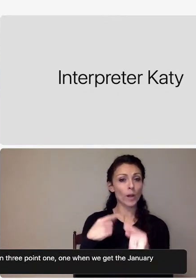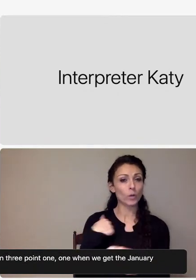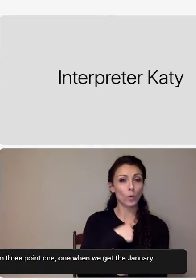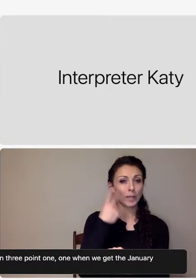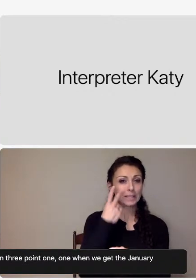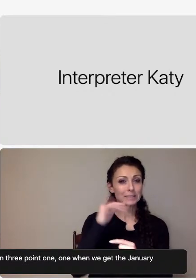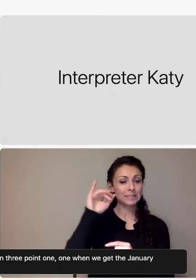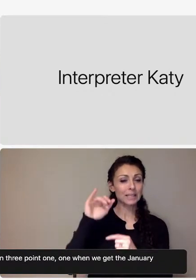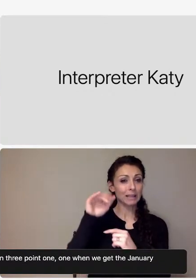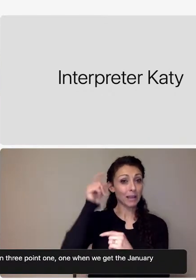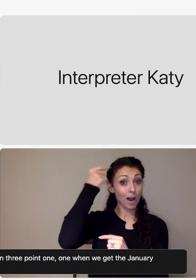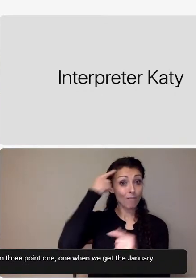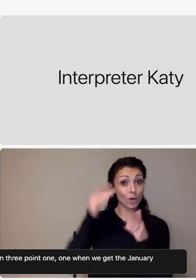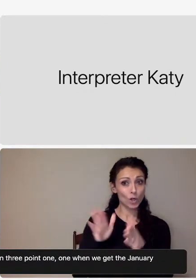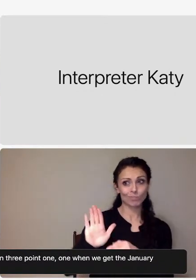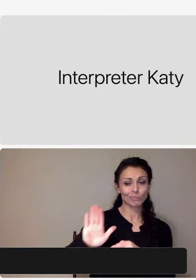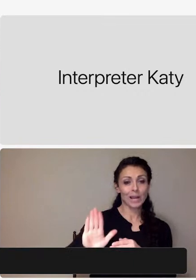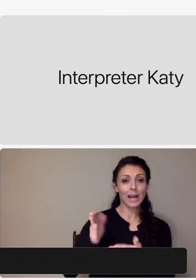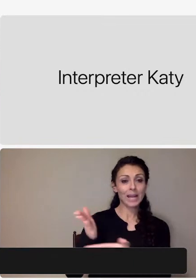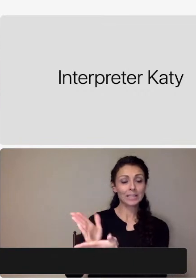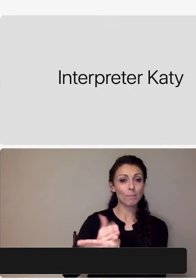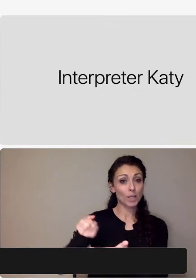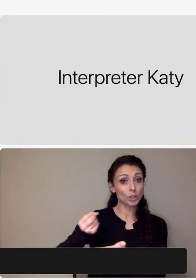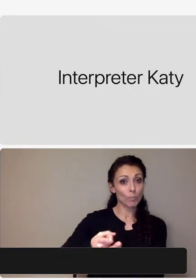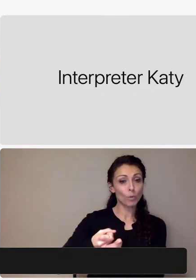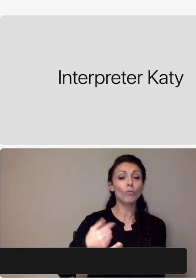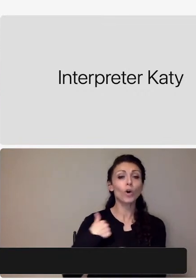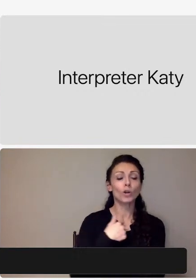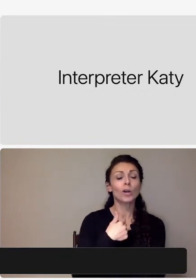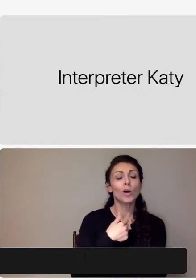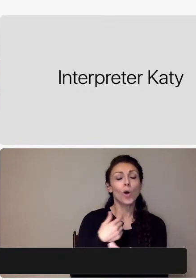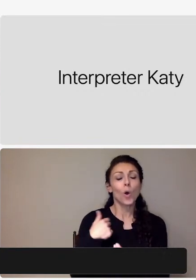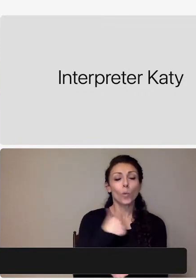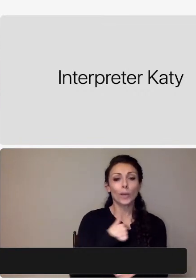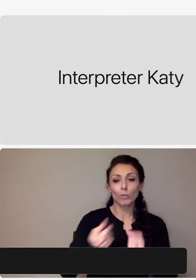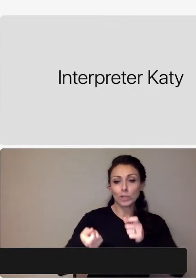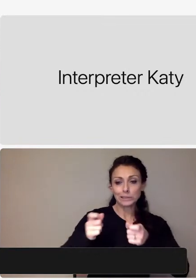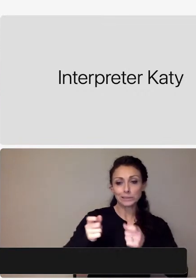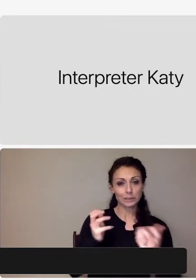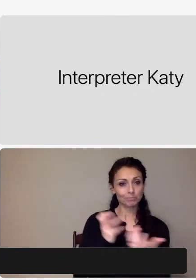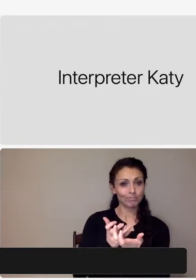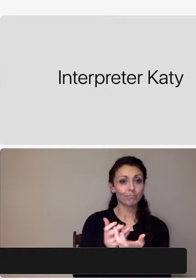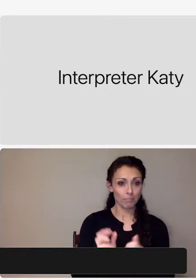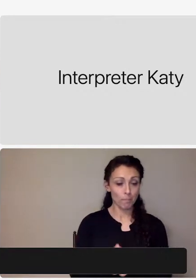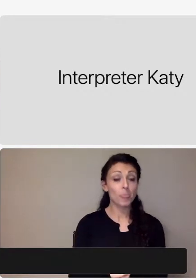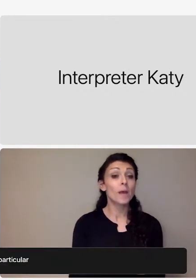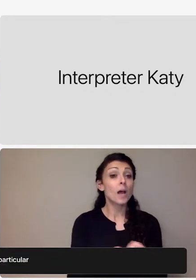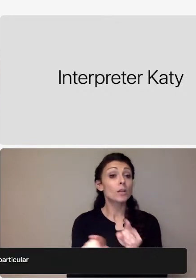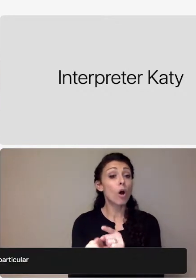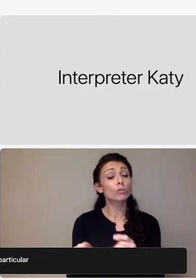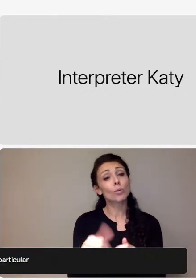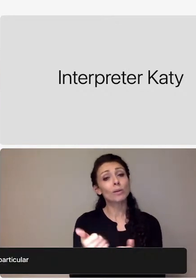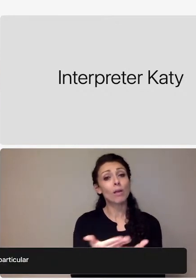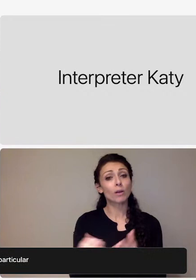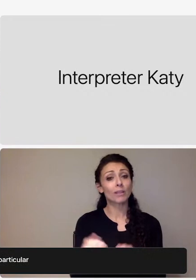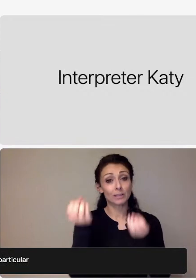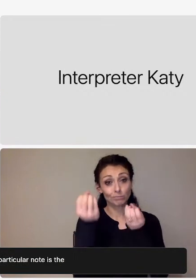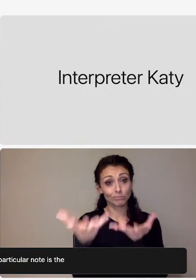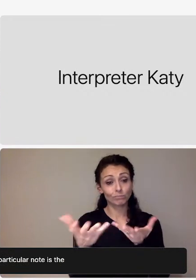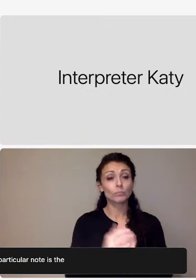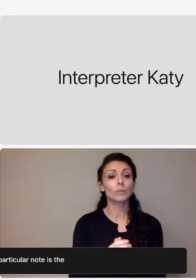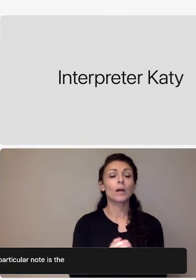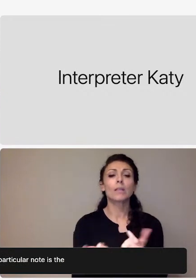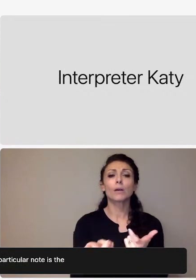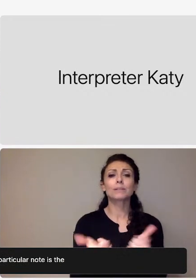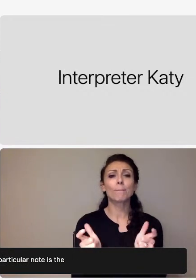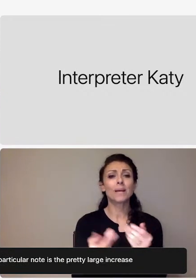will see a change here and we will update that accordingly and then also a particular note is the pretty large